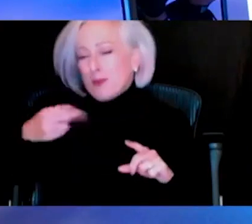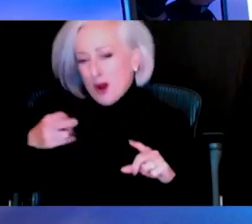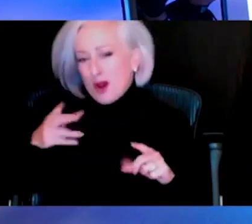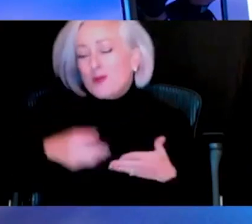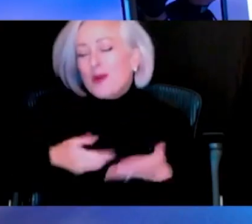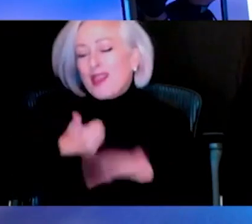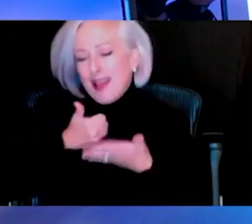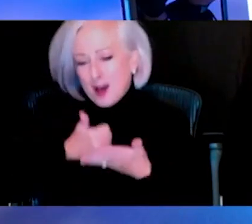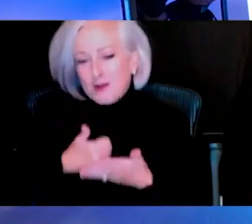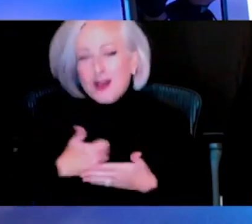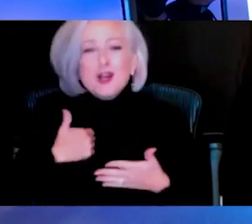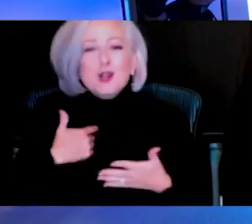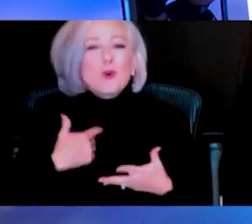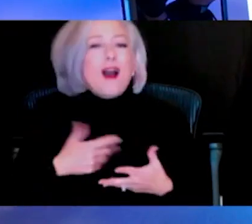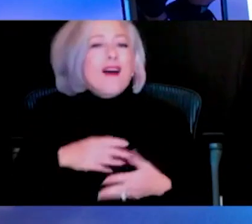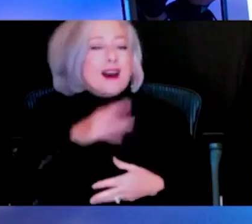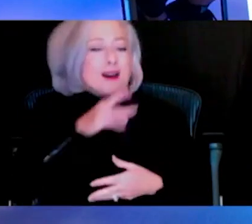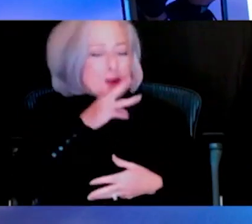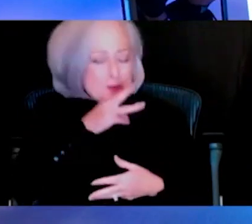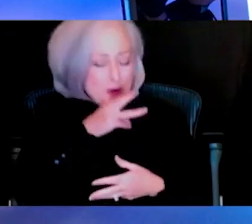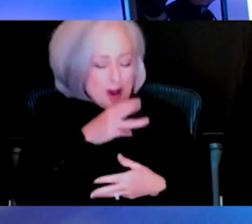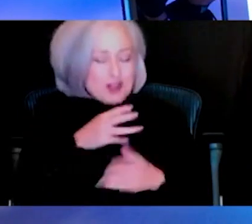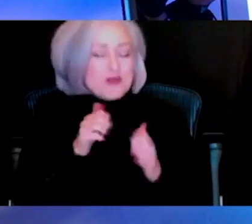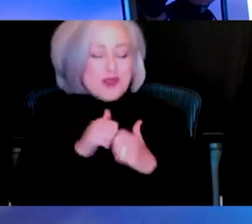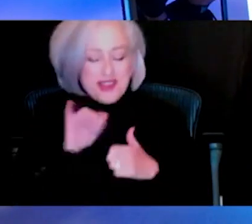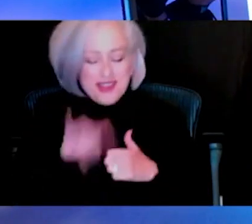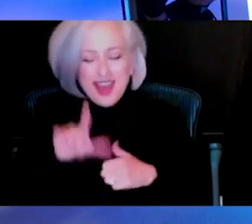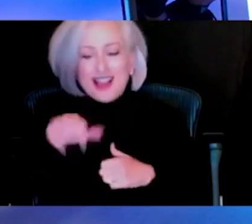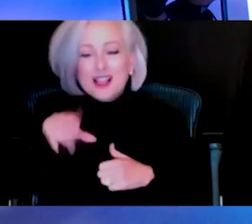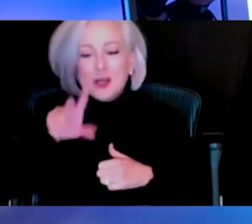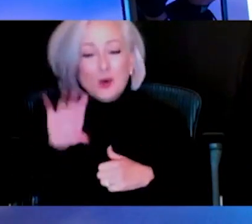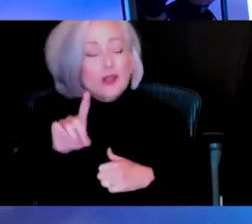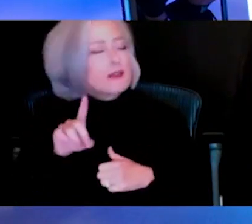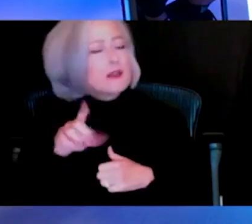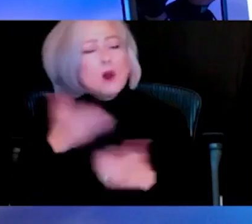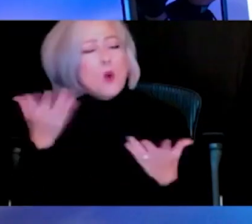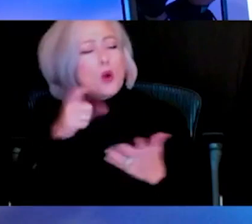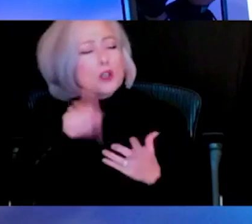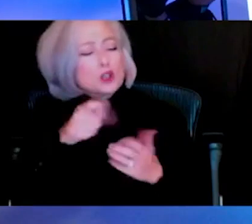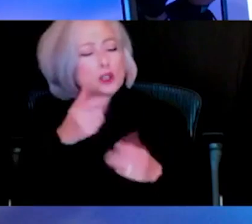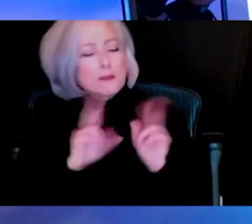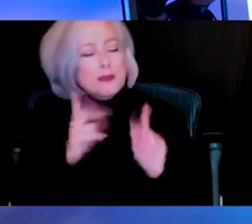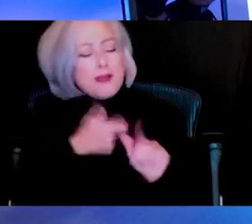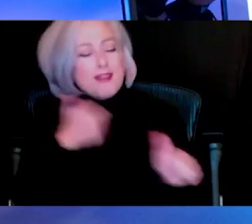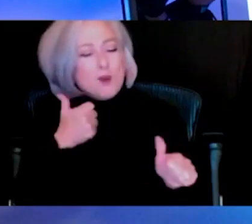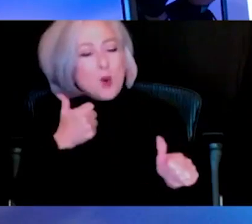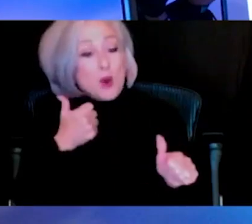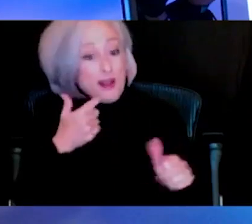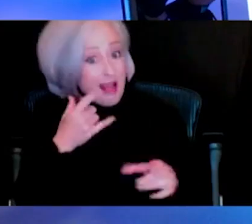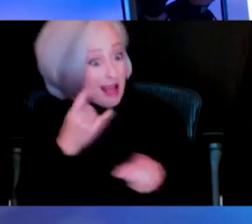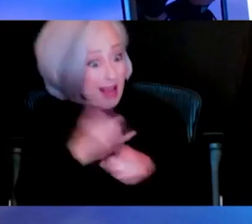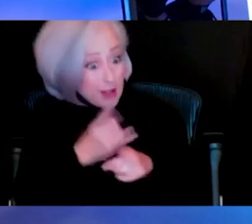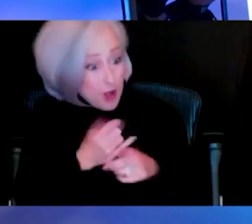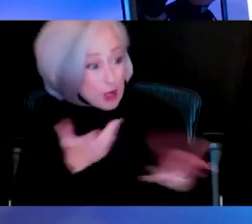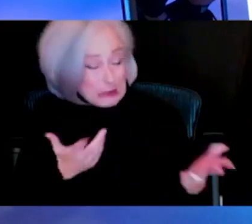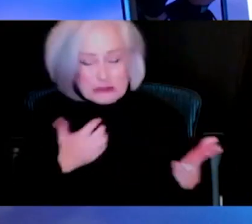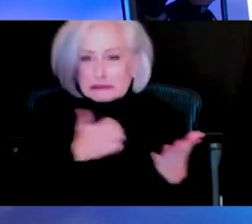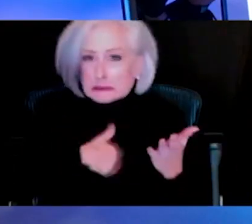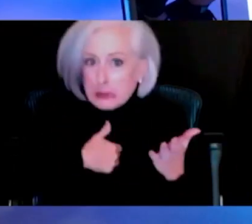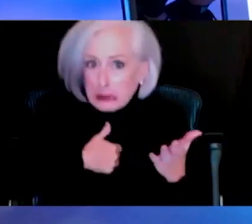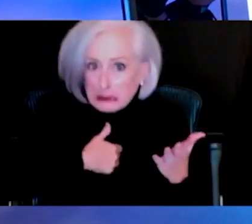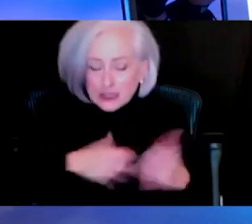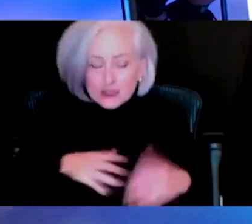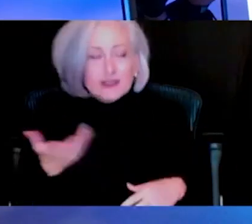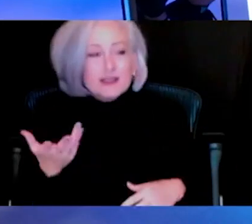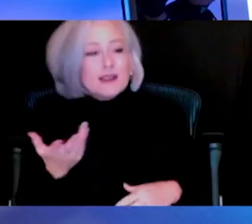in there. Exactly. But anything that people should avoid. I mean, I'm going to jump out and just say alcohol. Sorry. Is that, I know everything